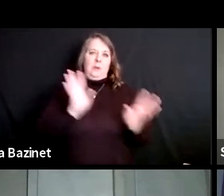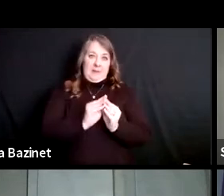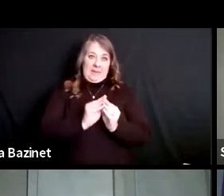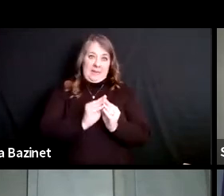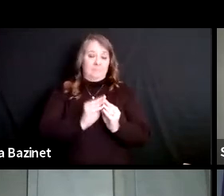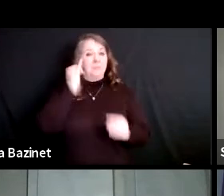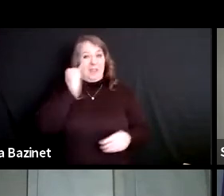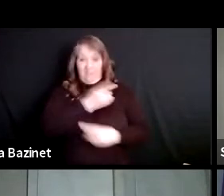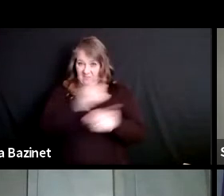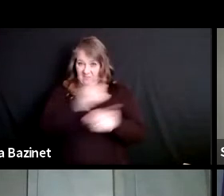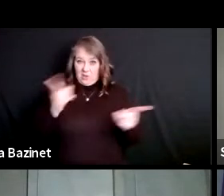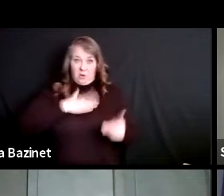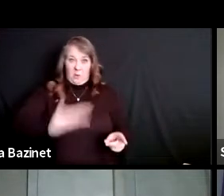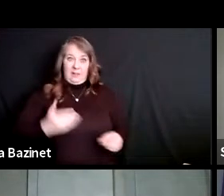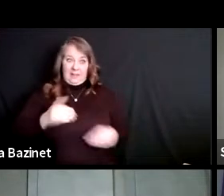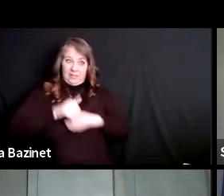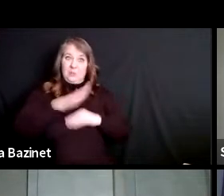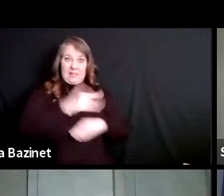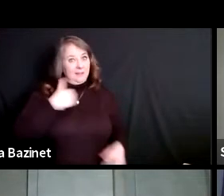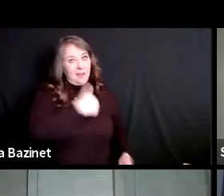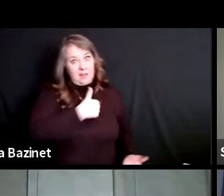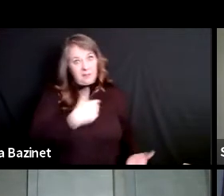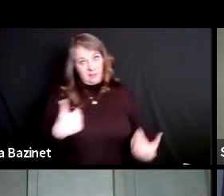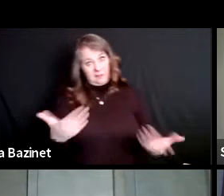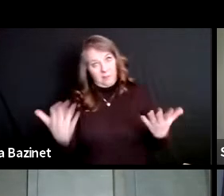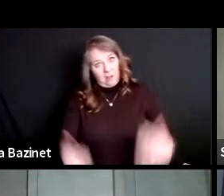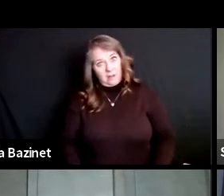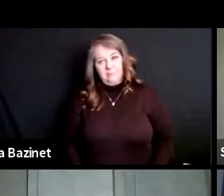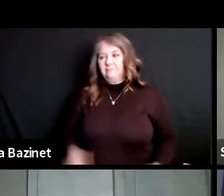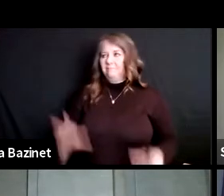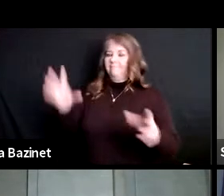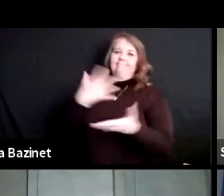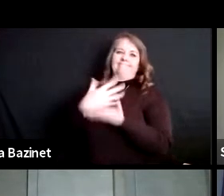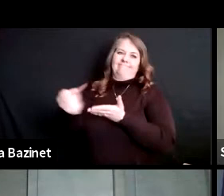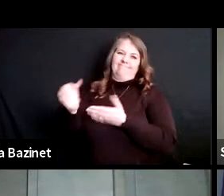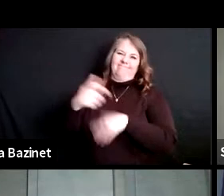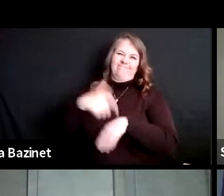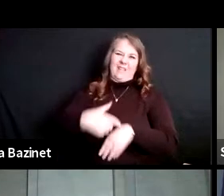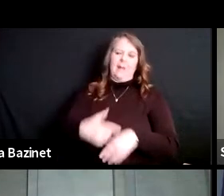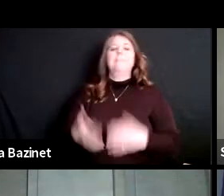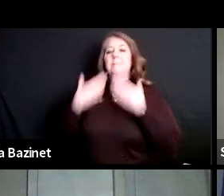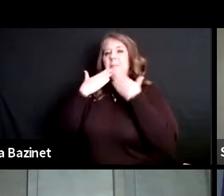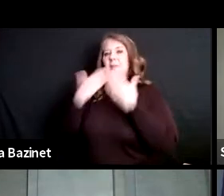us. Thank you for your comments, Ms. Lujan. Maria